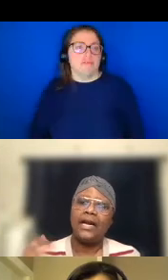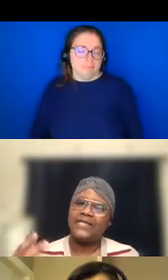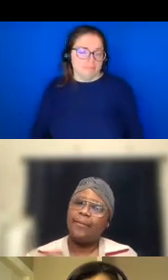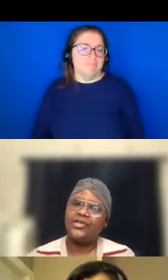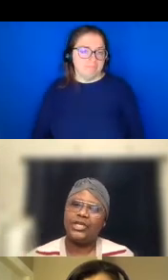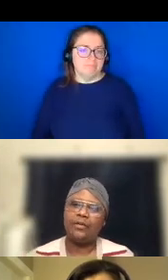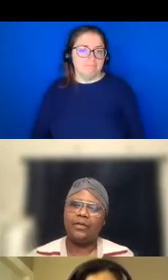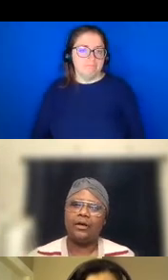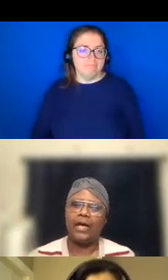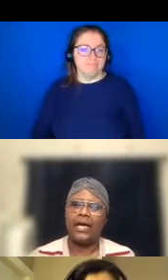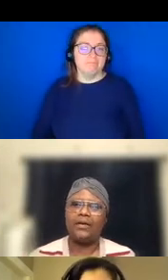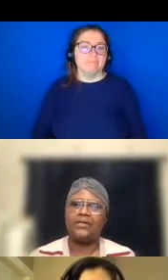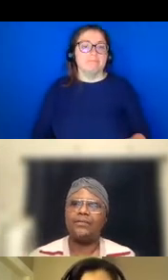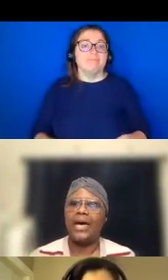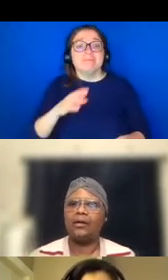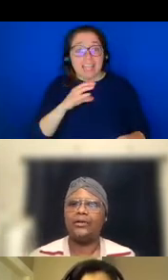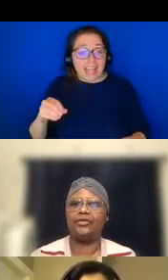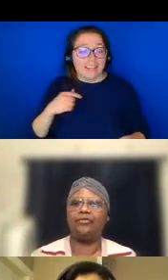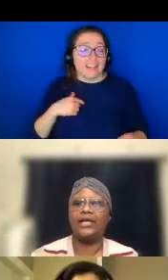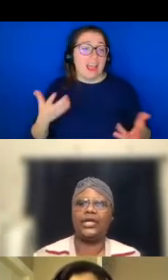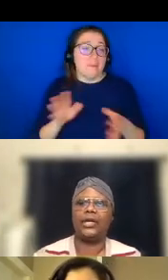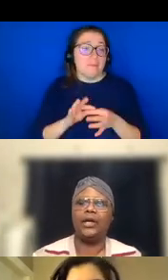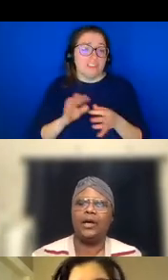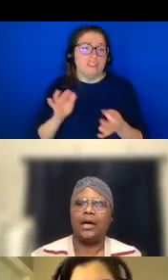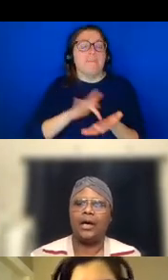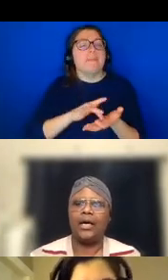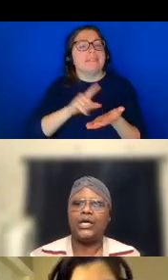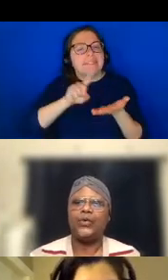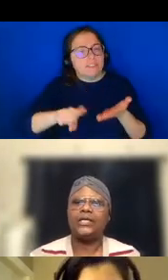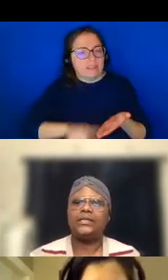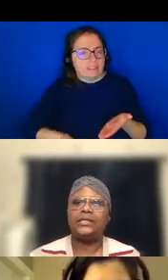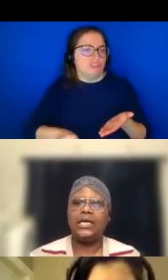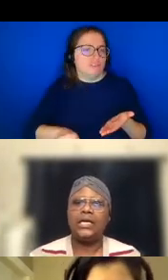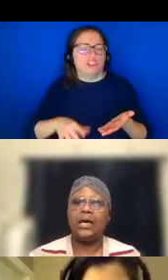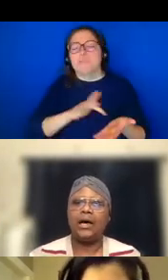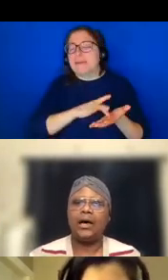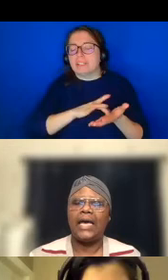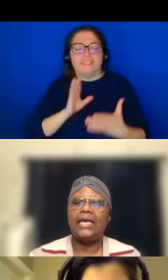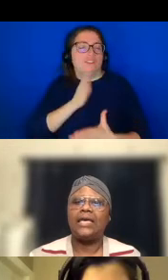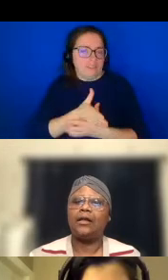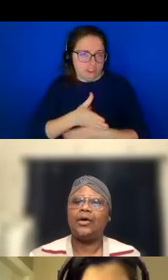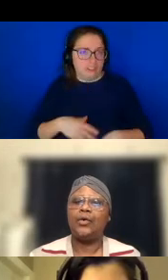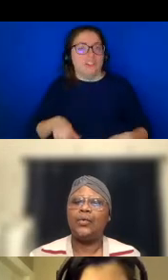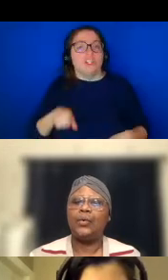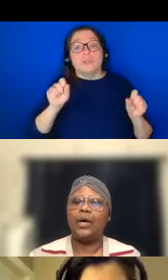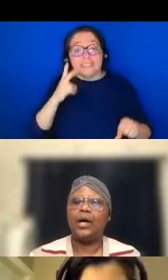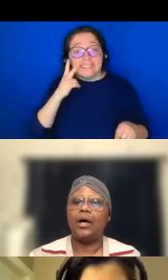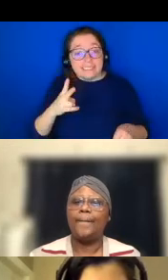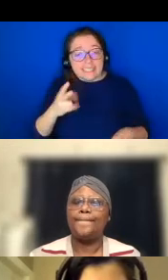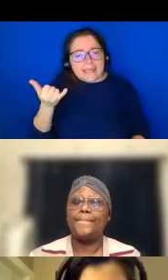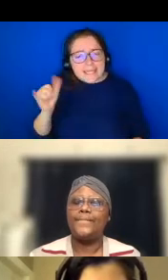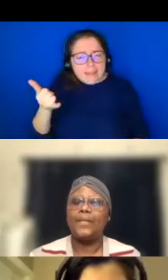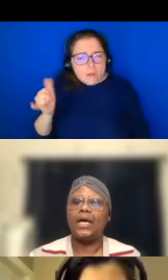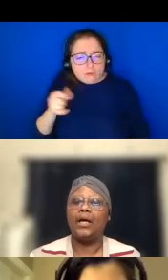And then, as I mentioned, there is medical intervention. You can see a yellow